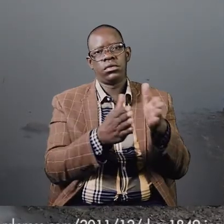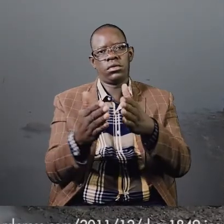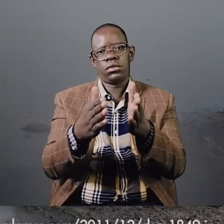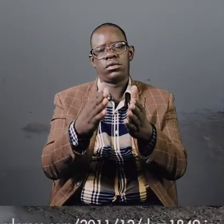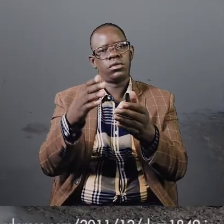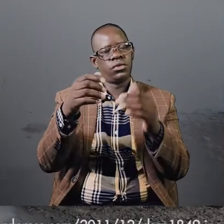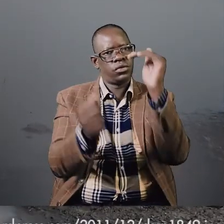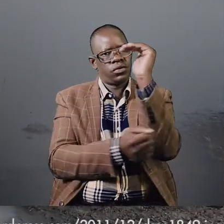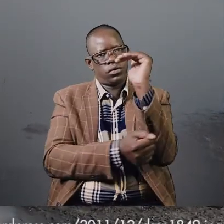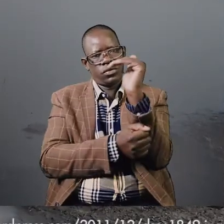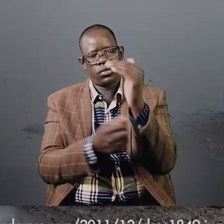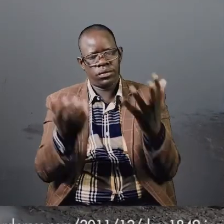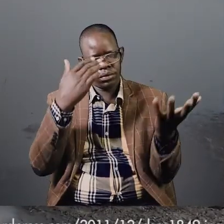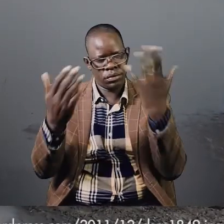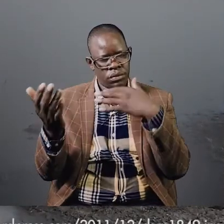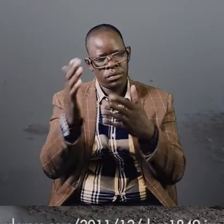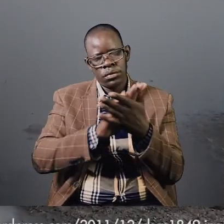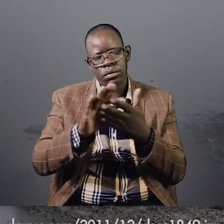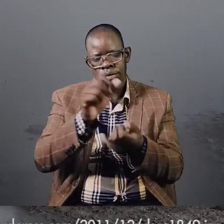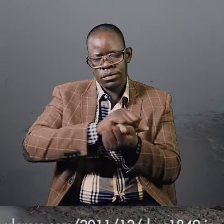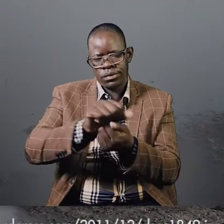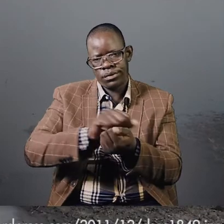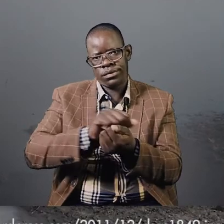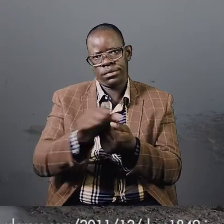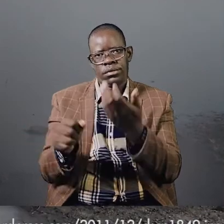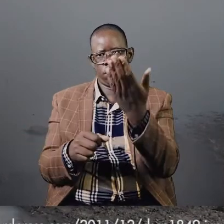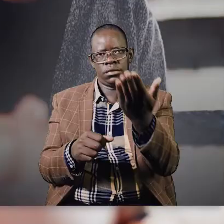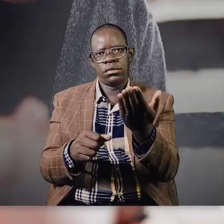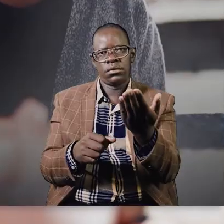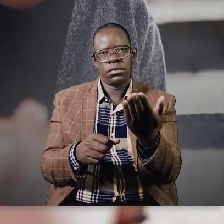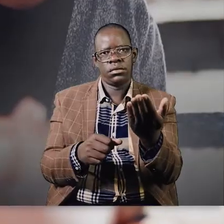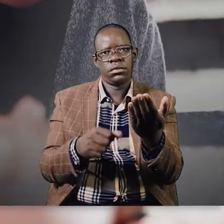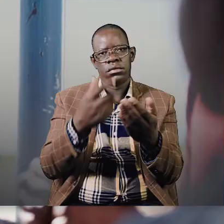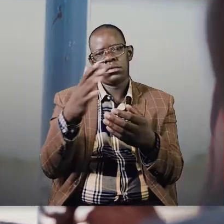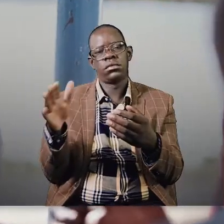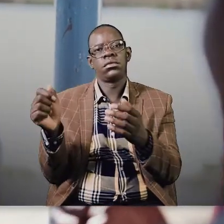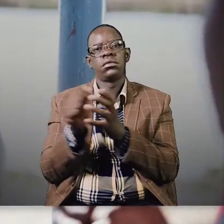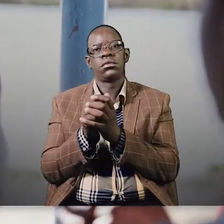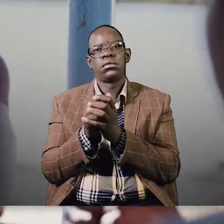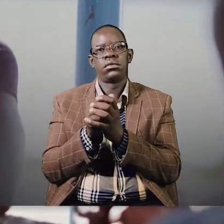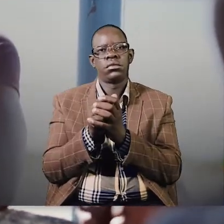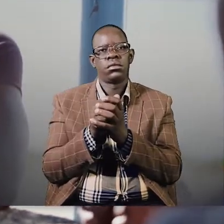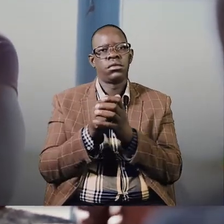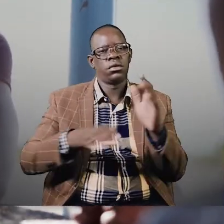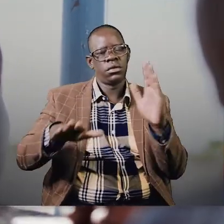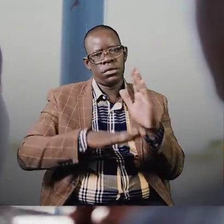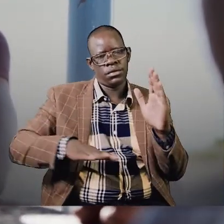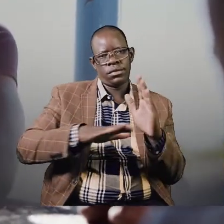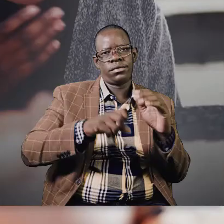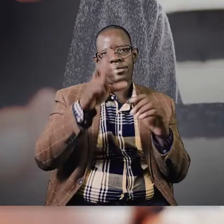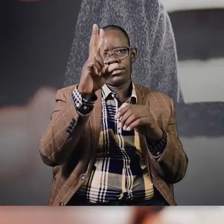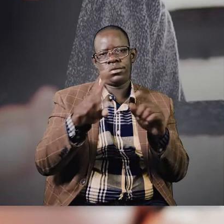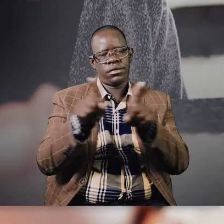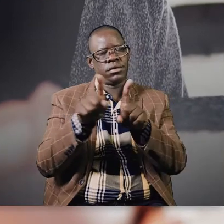them as toilets, for bathing, or just washing clothes in them. And polluted water not only affects the environment, but is